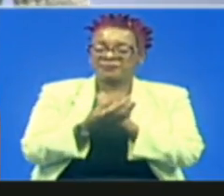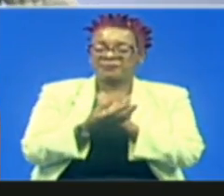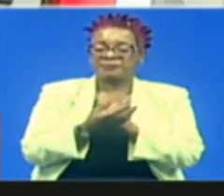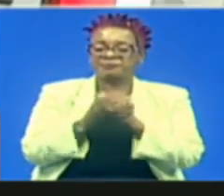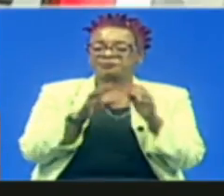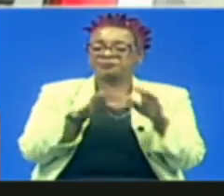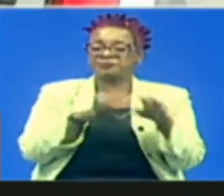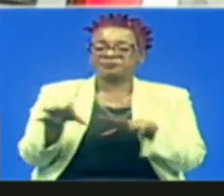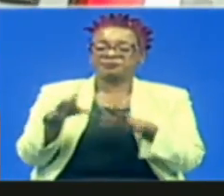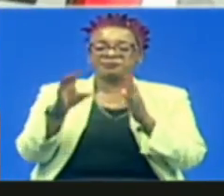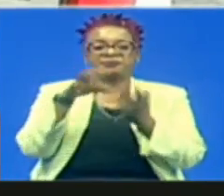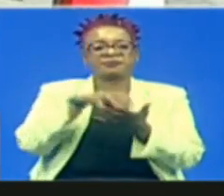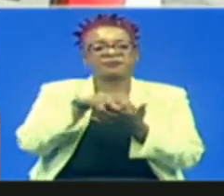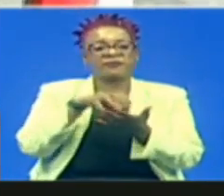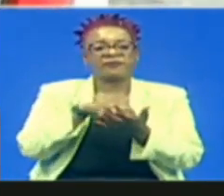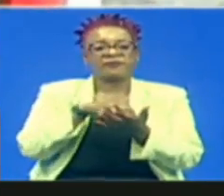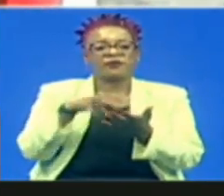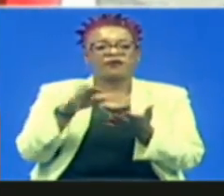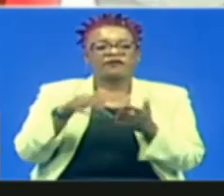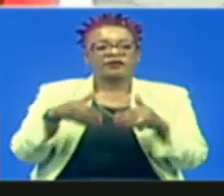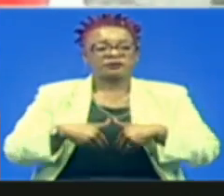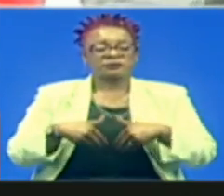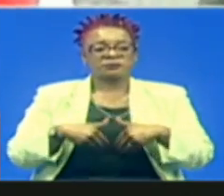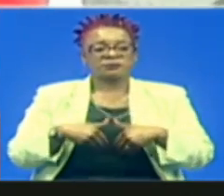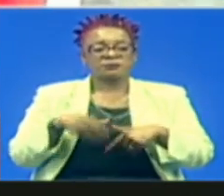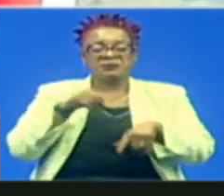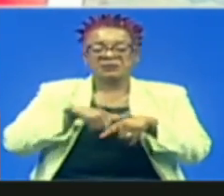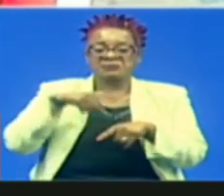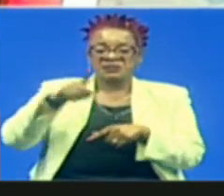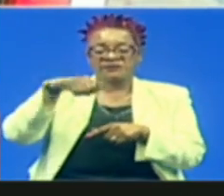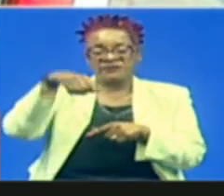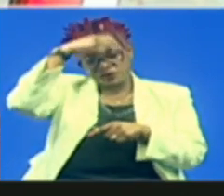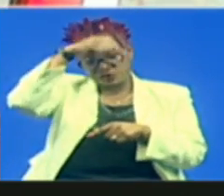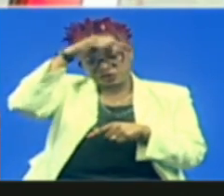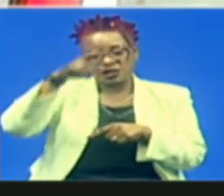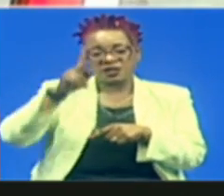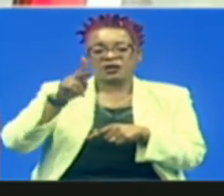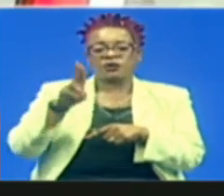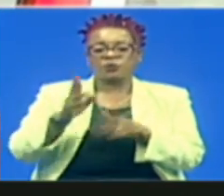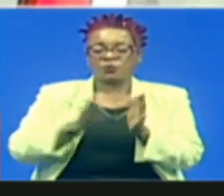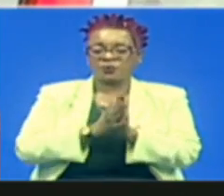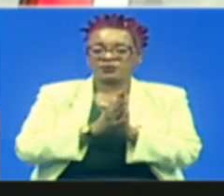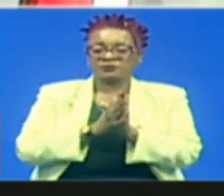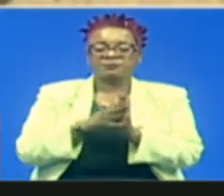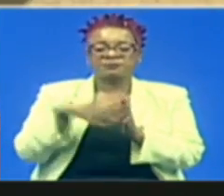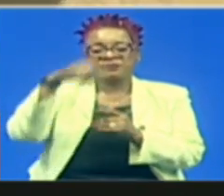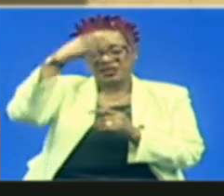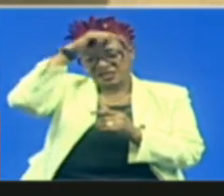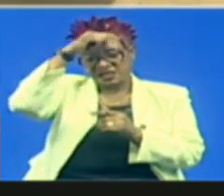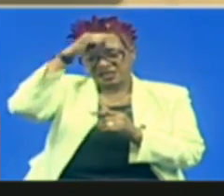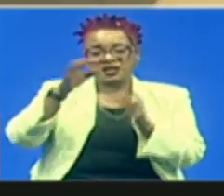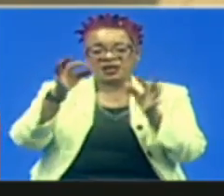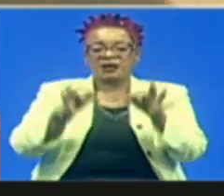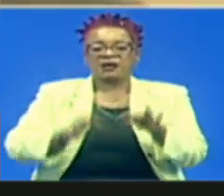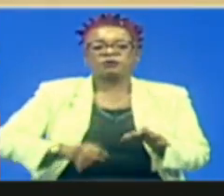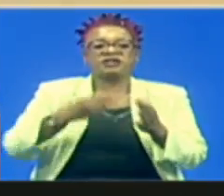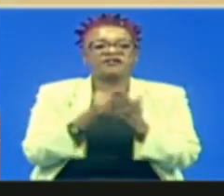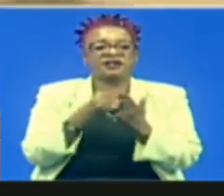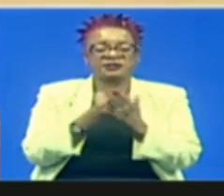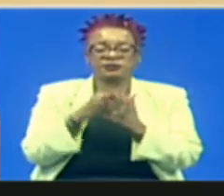youth. When Joseph Maina graduated from Kenyatta University with a bachelor's degree in accounting and finance